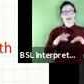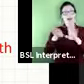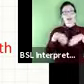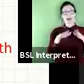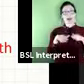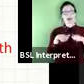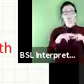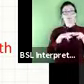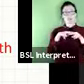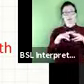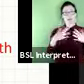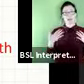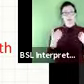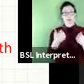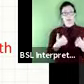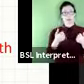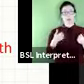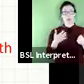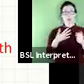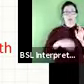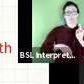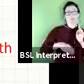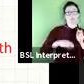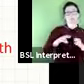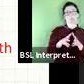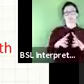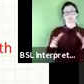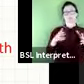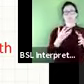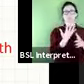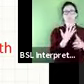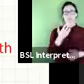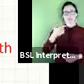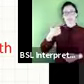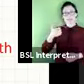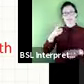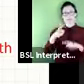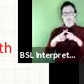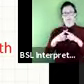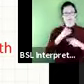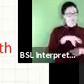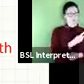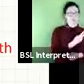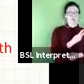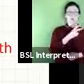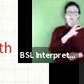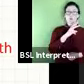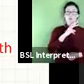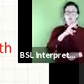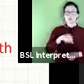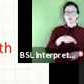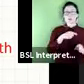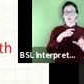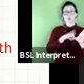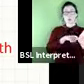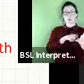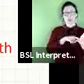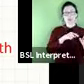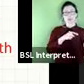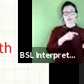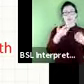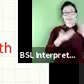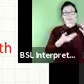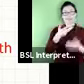by 56 times. From about 2,000 yuan in